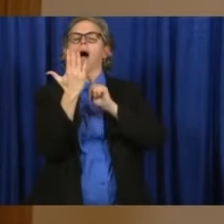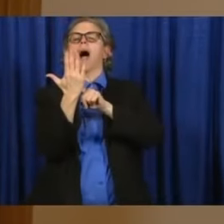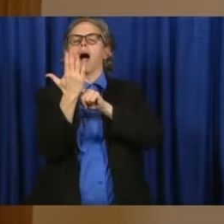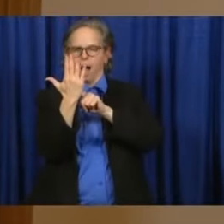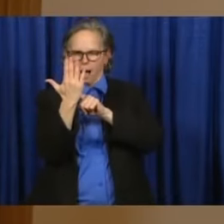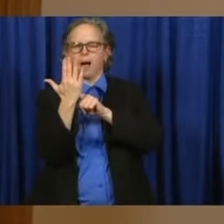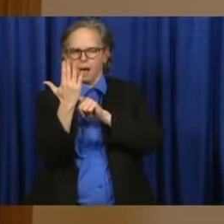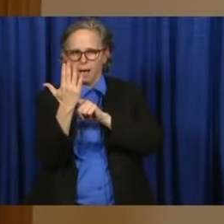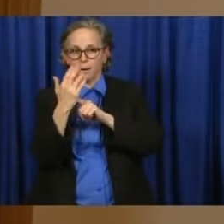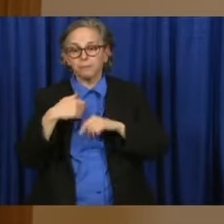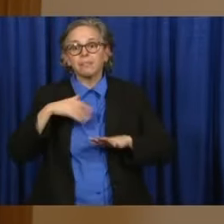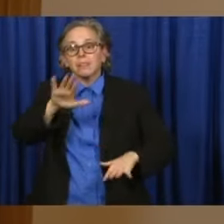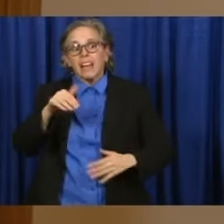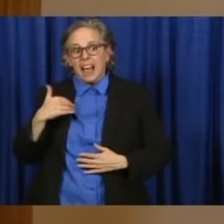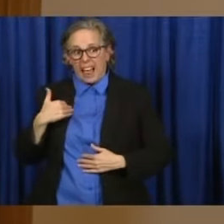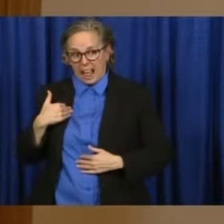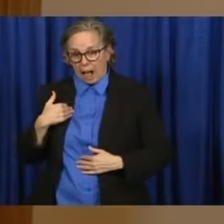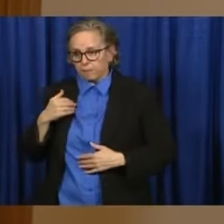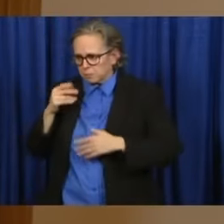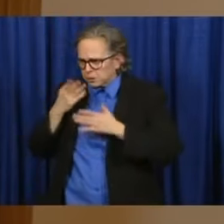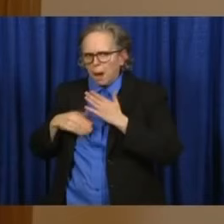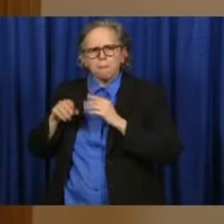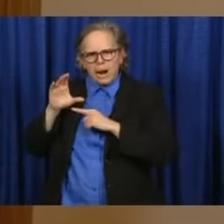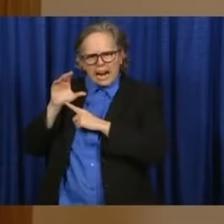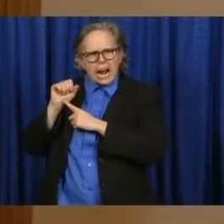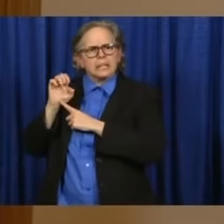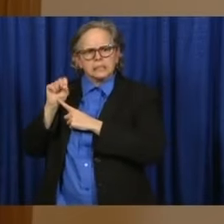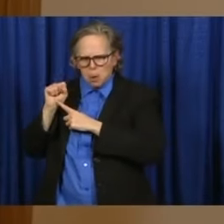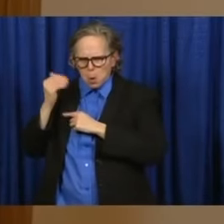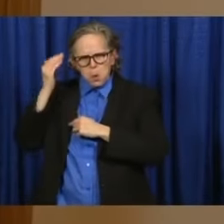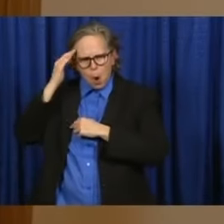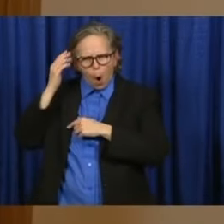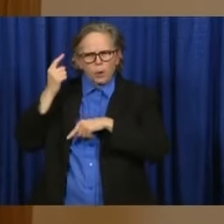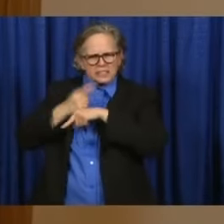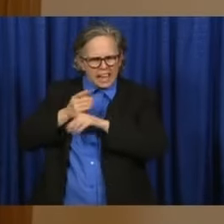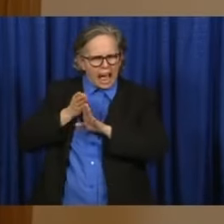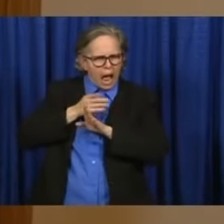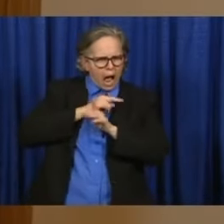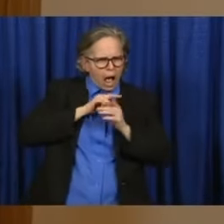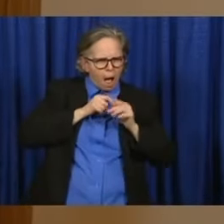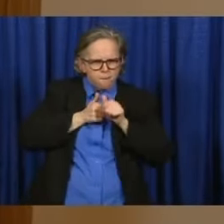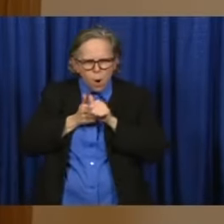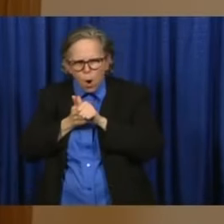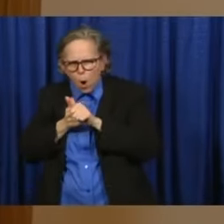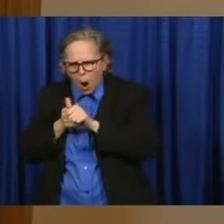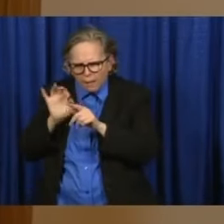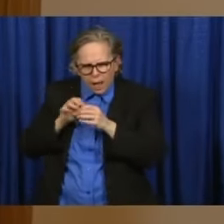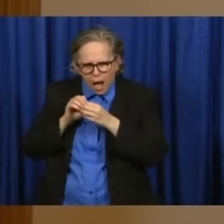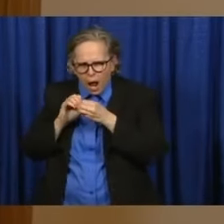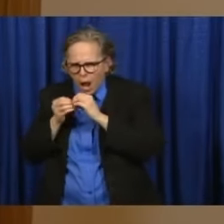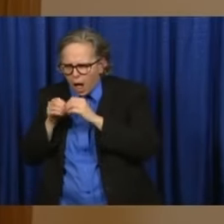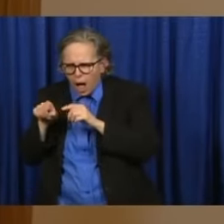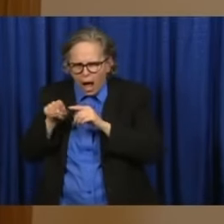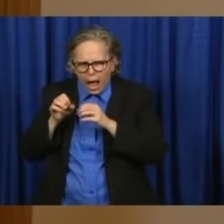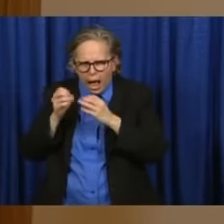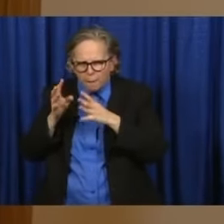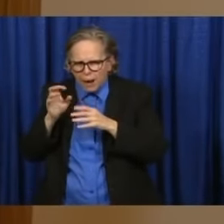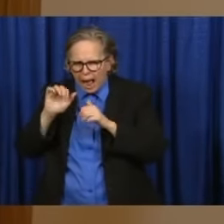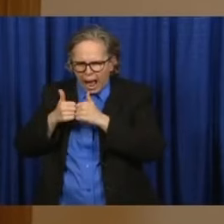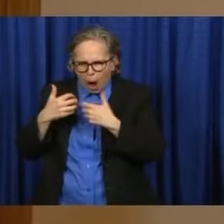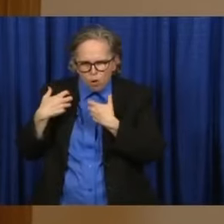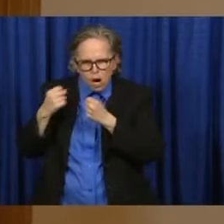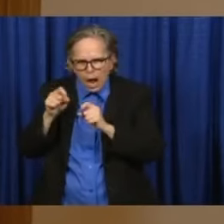on begin to generate some idea about recovery for them. But for the general population, because of the lack